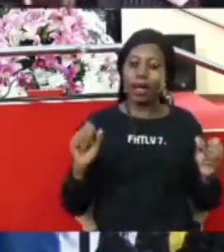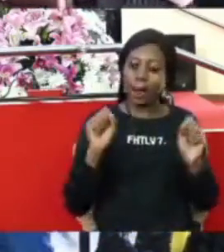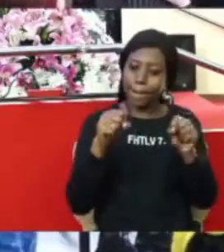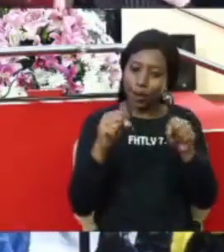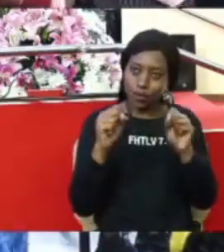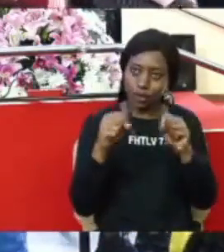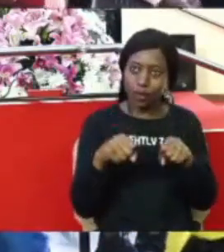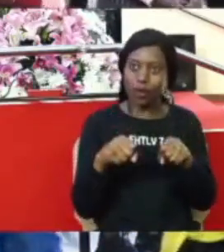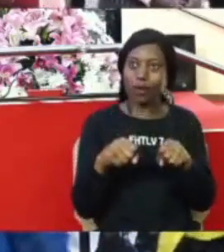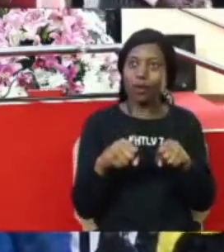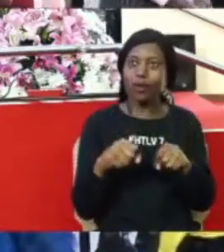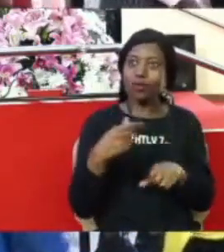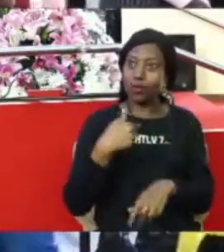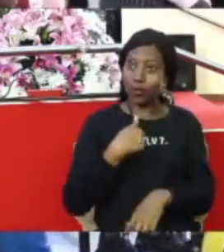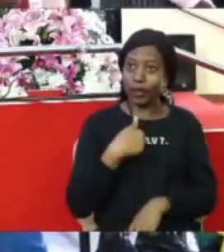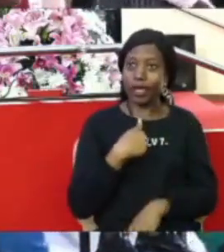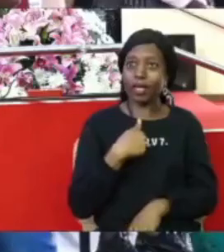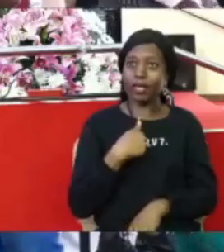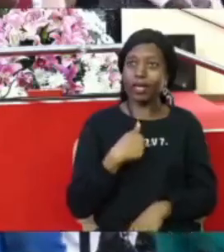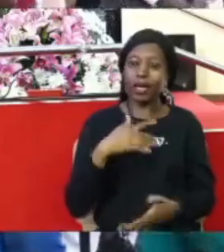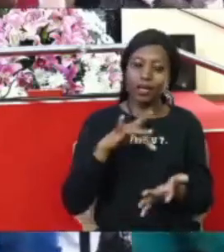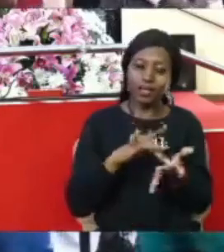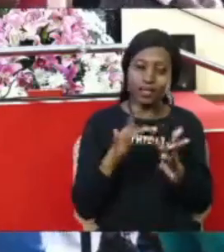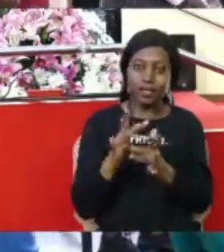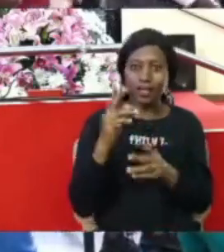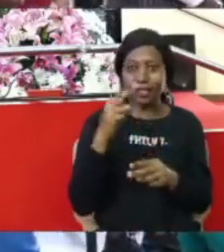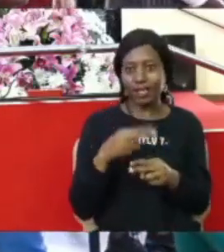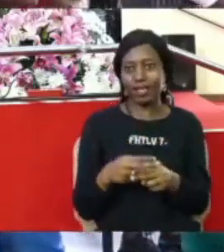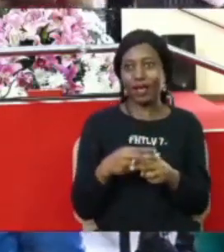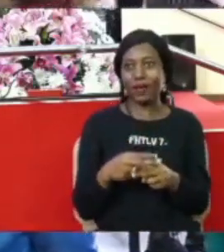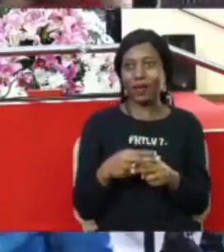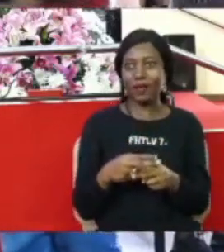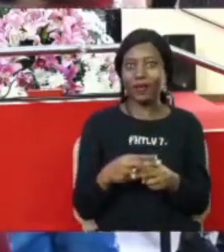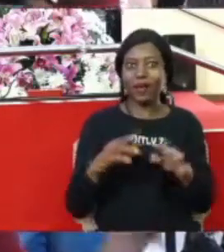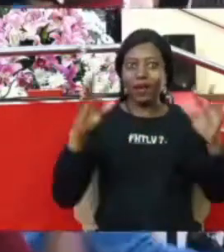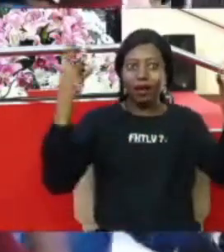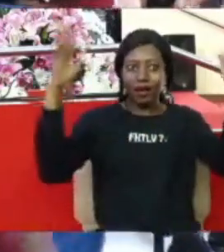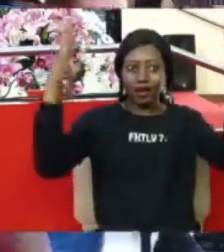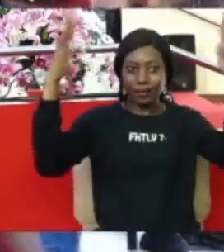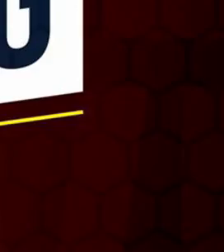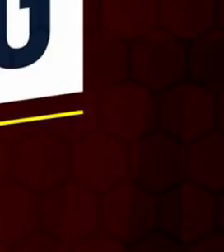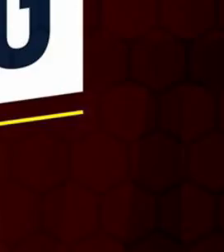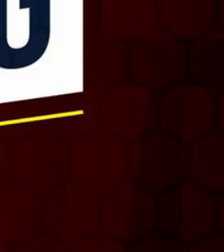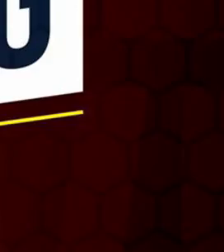possible. To me, in Jesus' name. Let's give the Lord again praise.